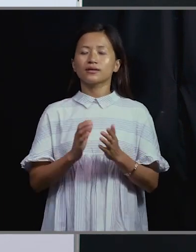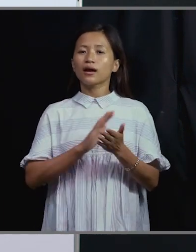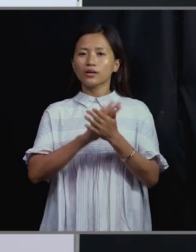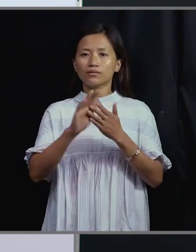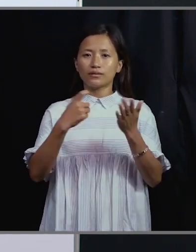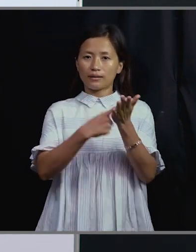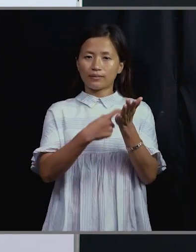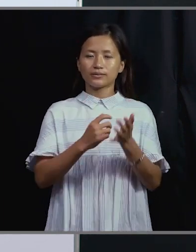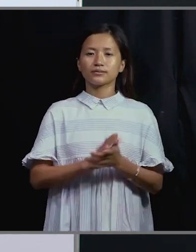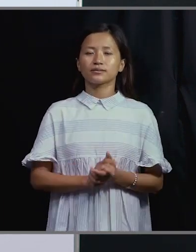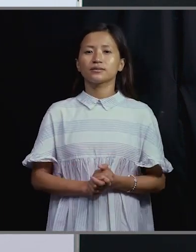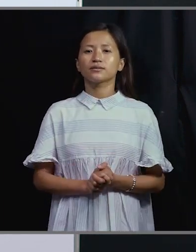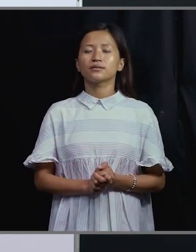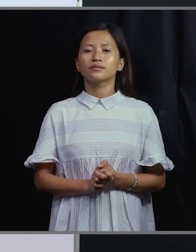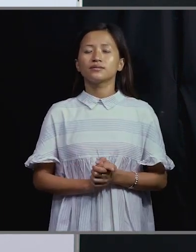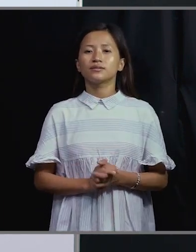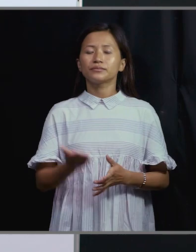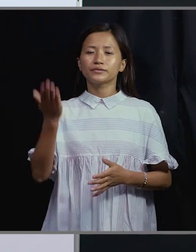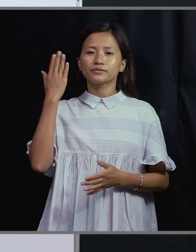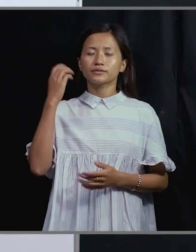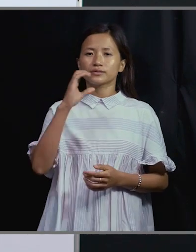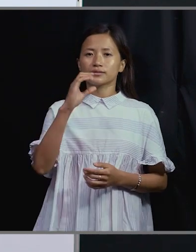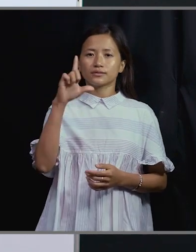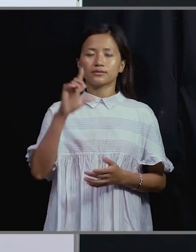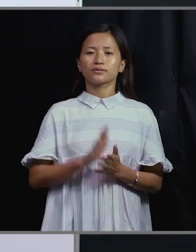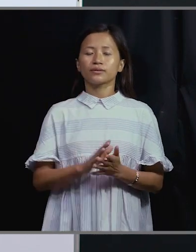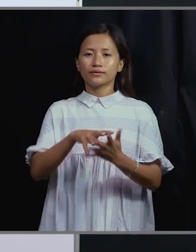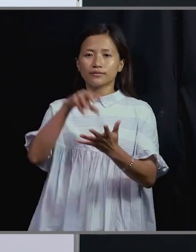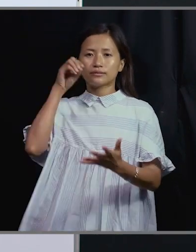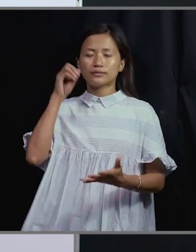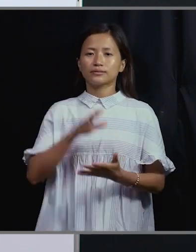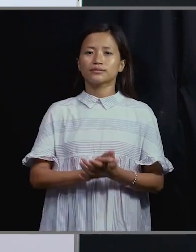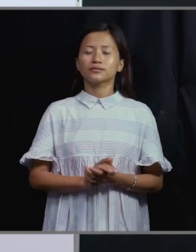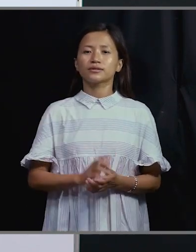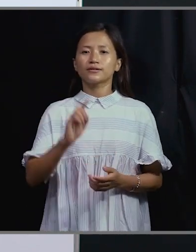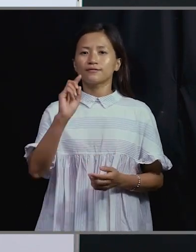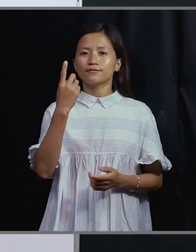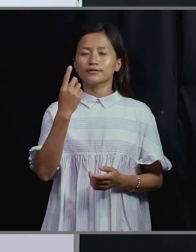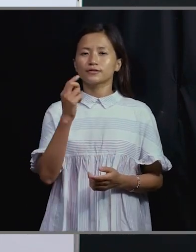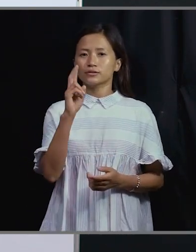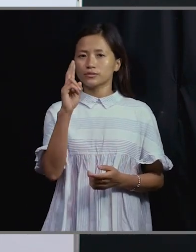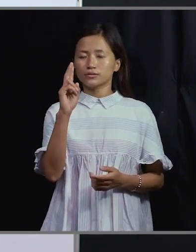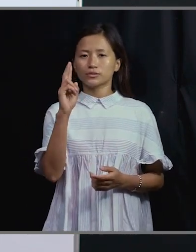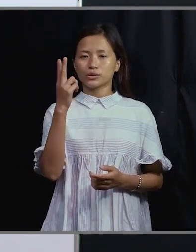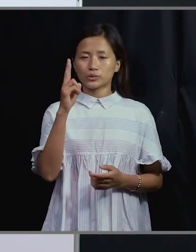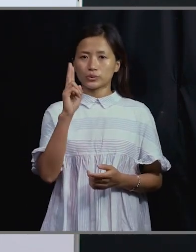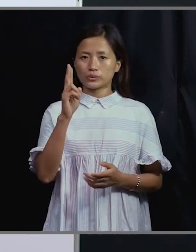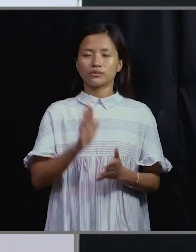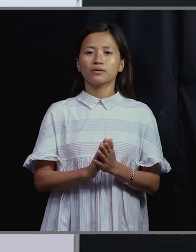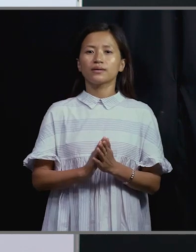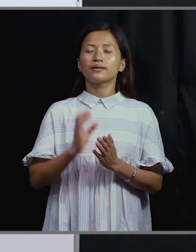haloarenes. In our previous class, we have learned the first two chemical properties